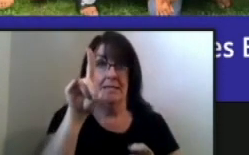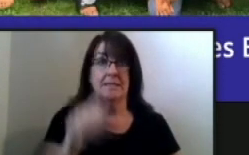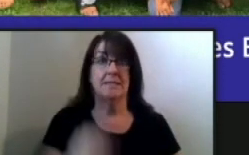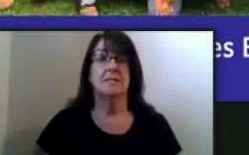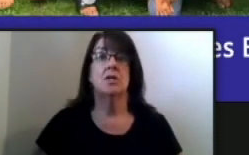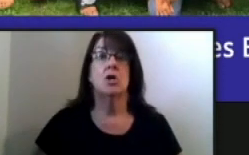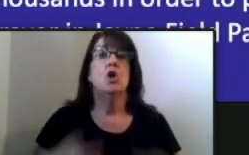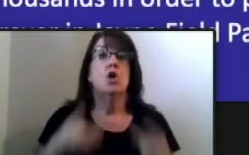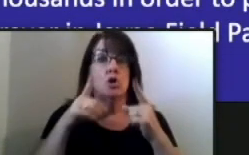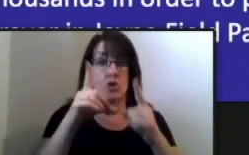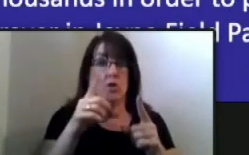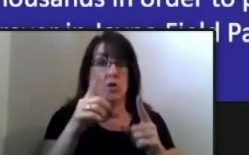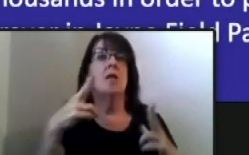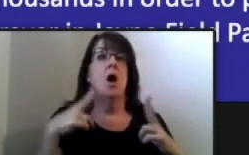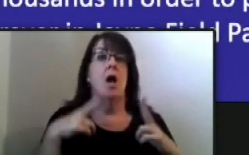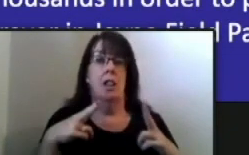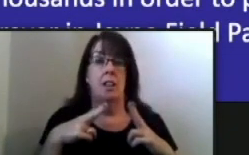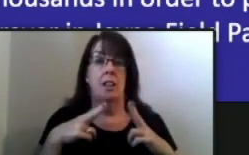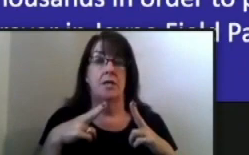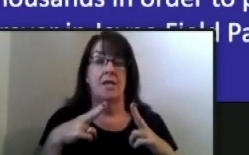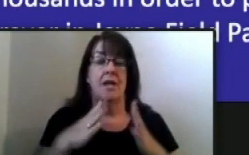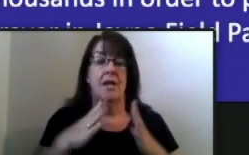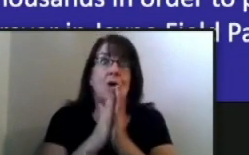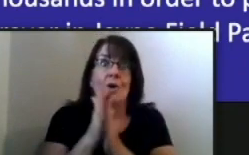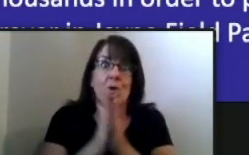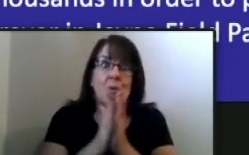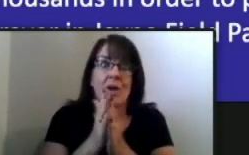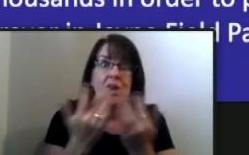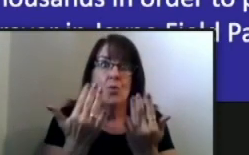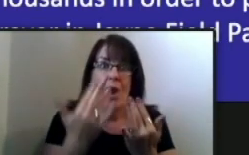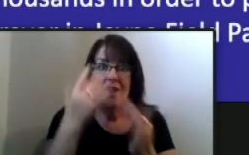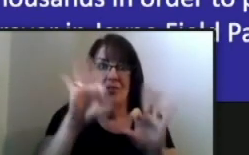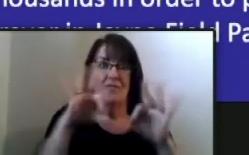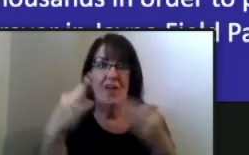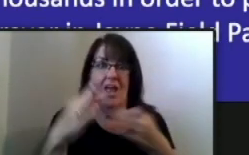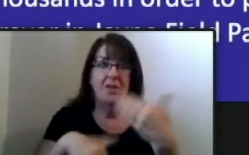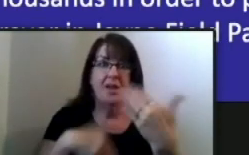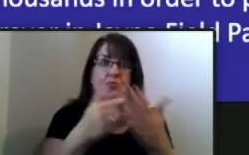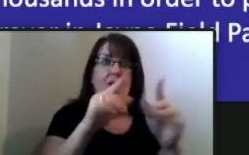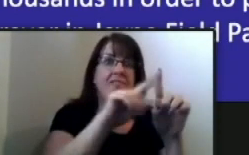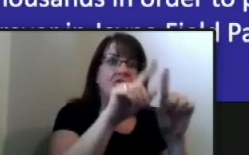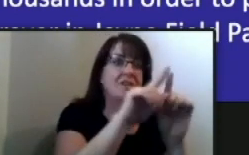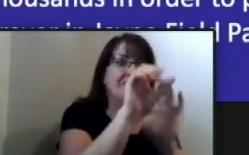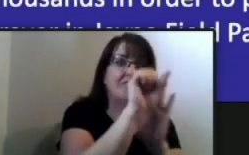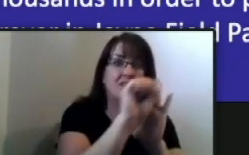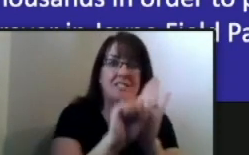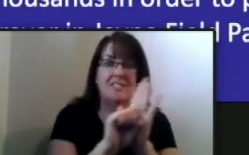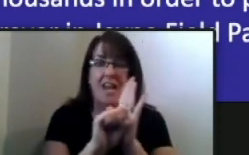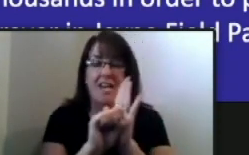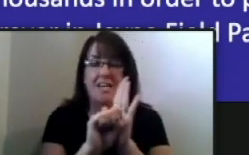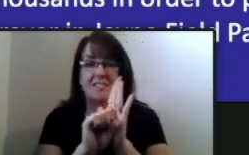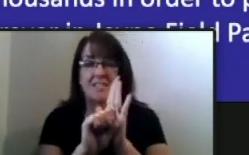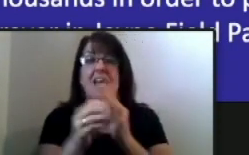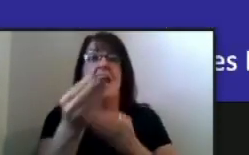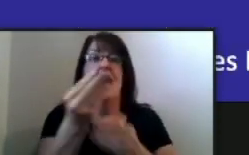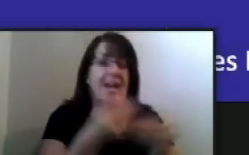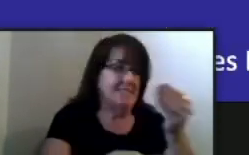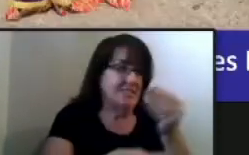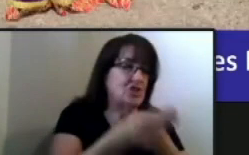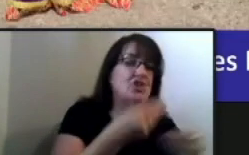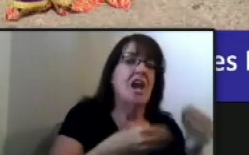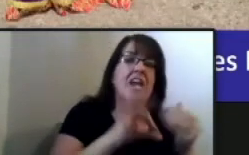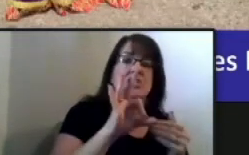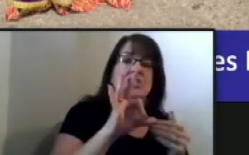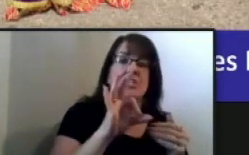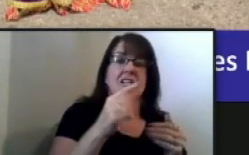During the holidays, we anxiously wait for family to arrive from different states, followed by exchanging gifts and